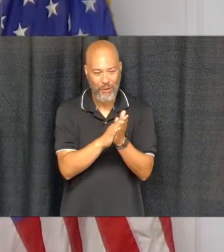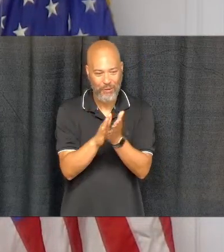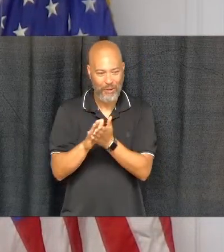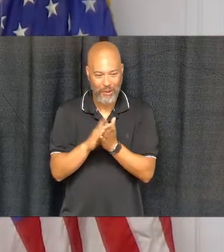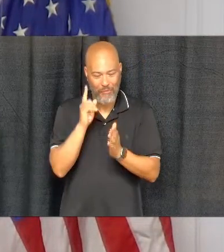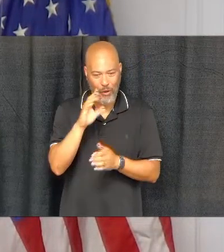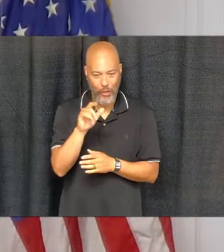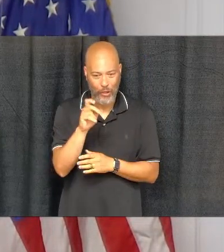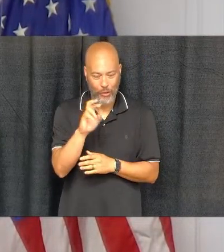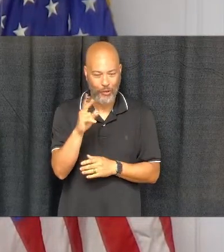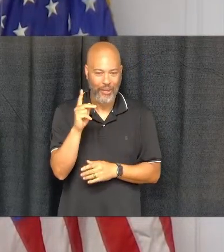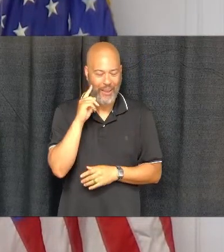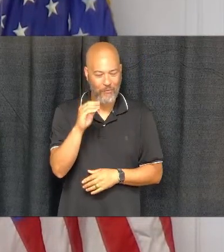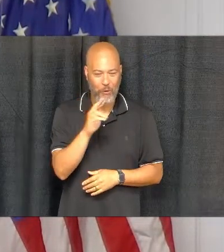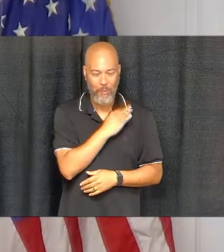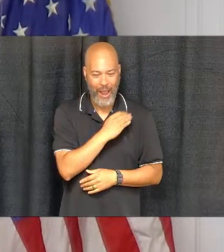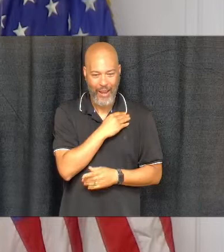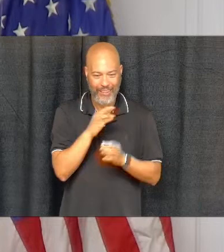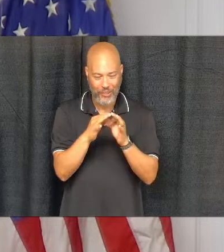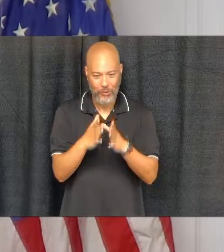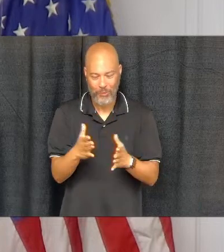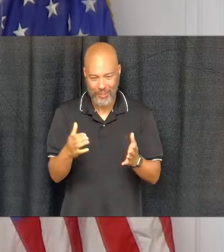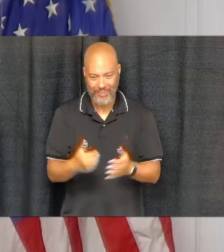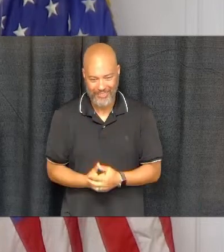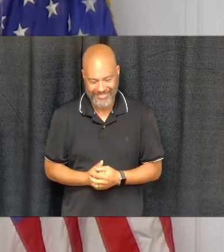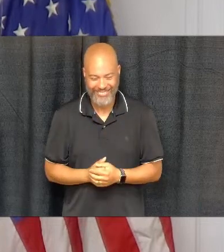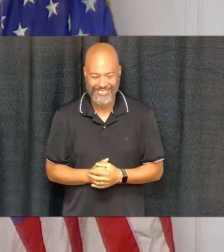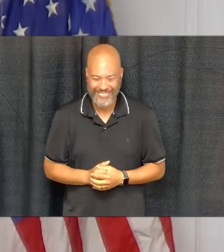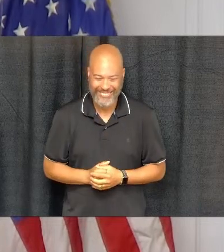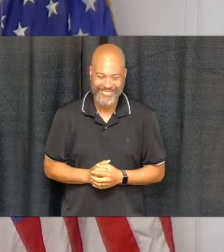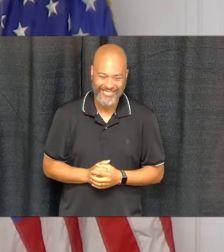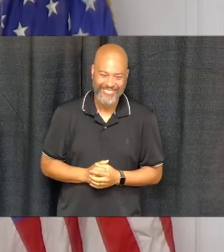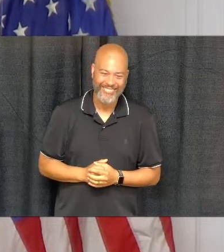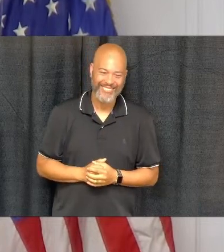our clerk and for Mike, our interpreter.